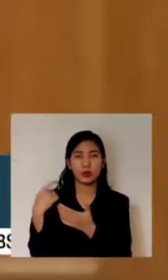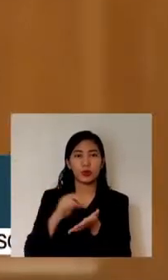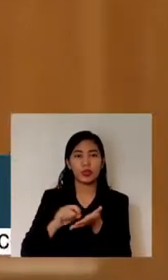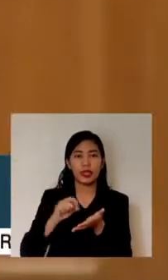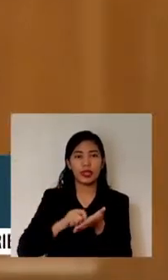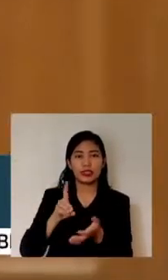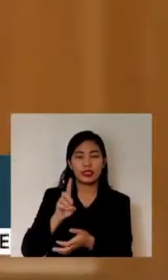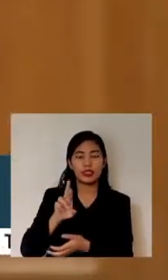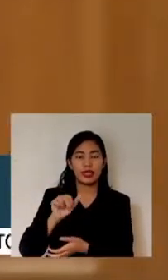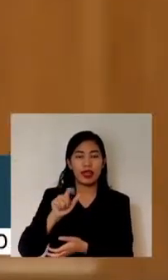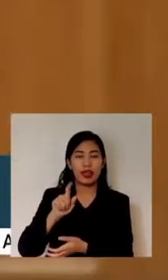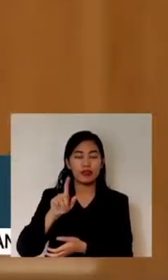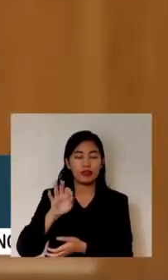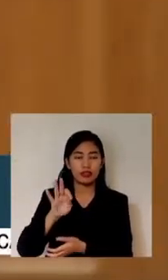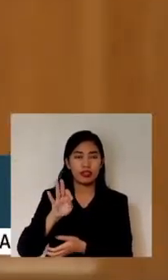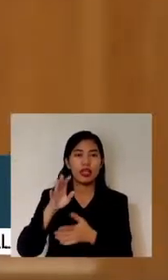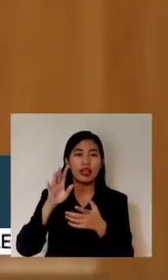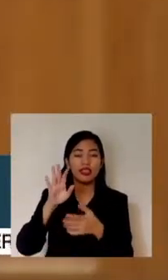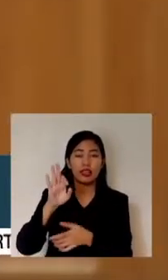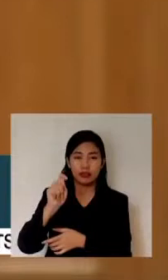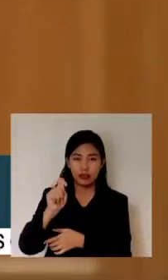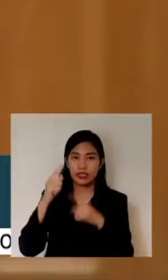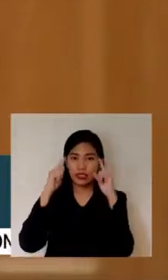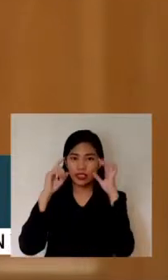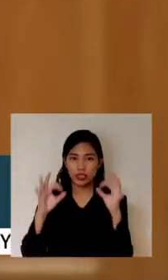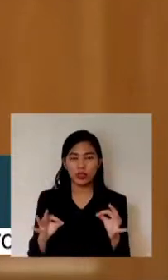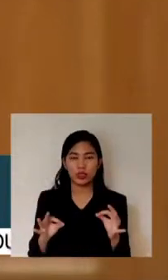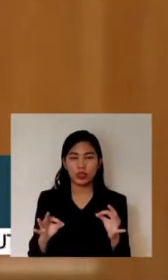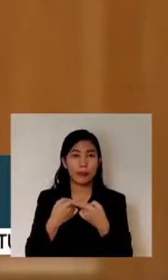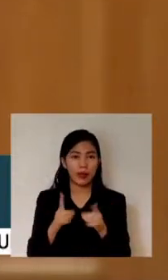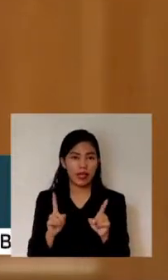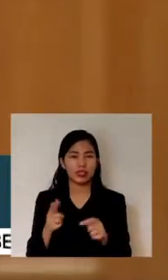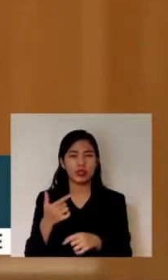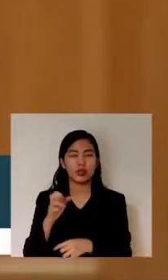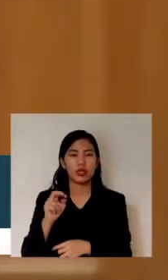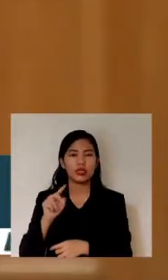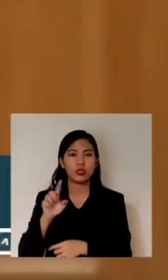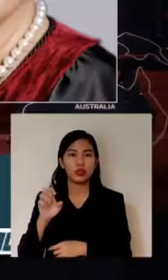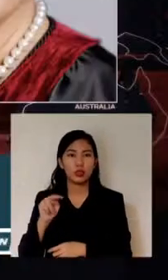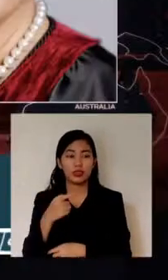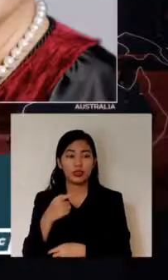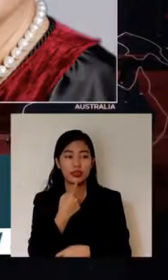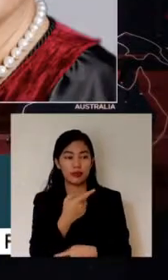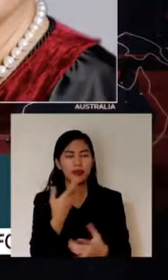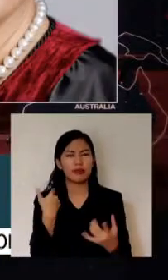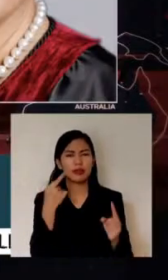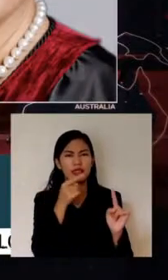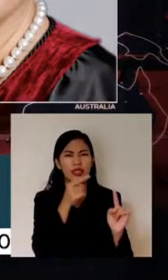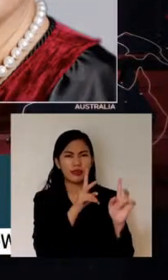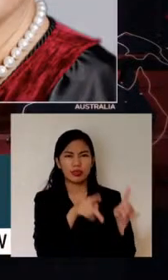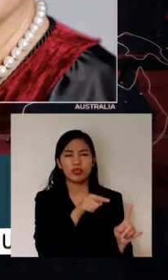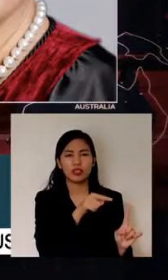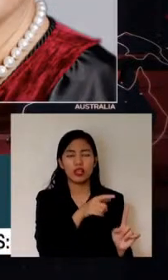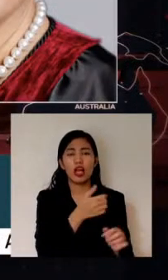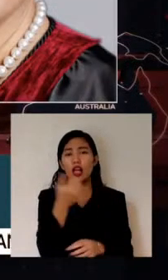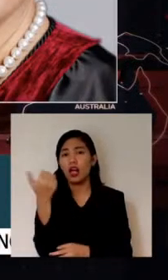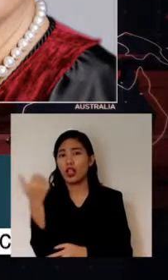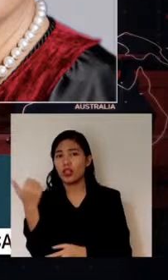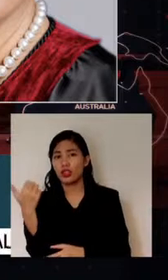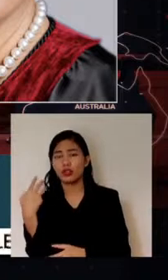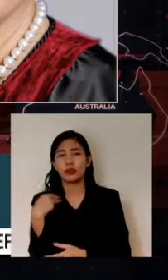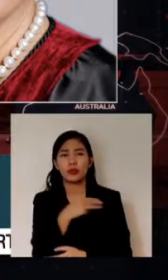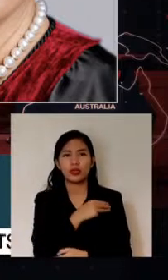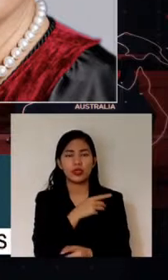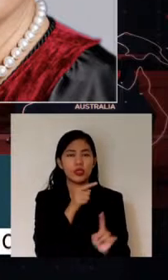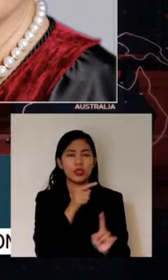But Guanzon is naming Commissioner Amy Ferrolino as the ponente in this case. The other commissioner, Commissioner Casquejo,